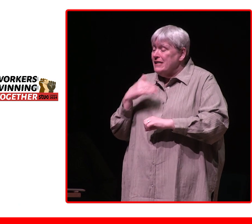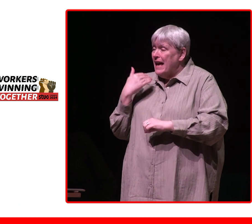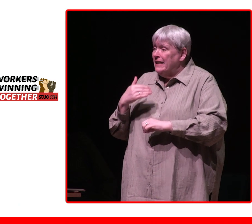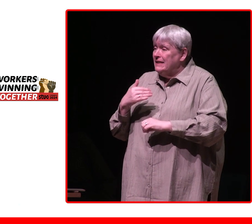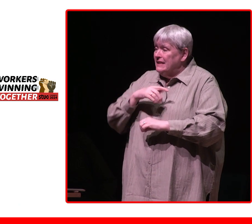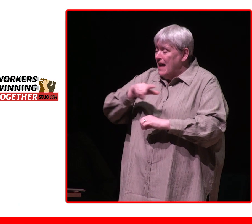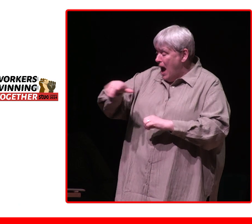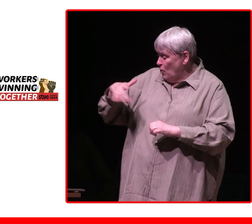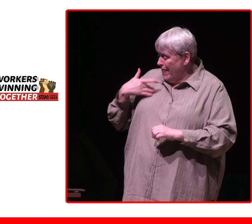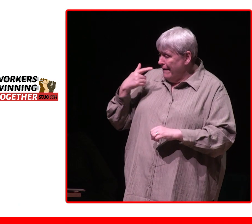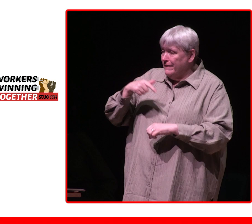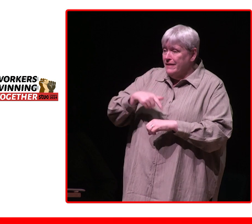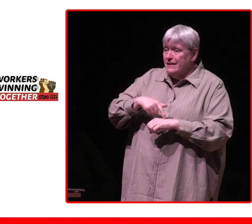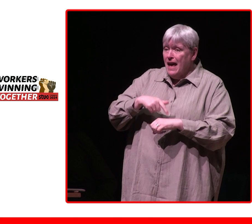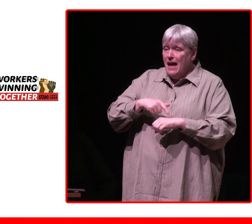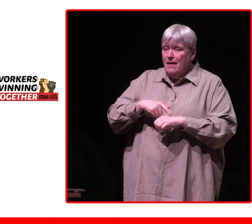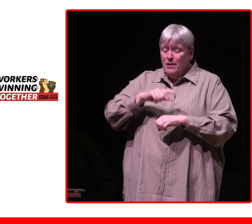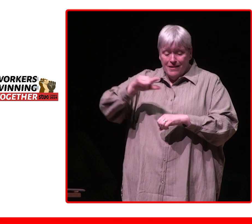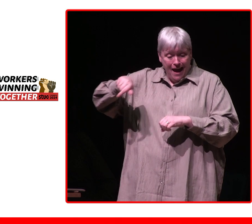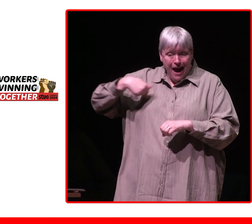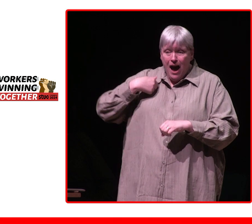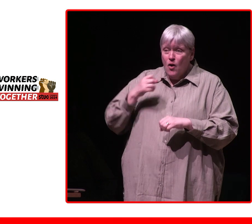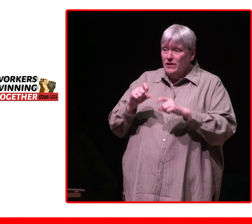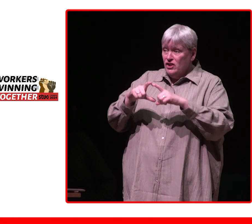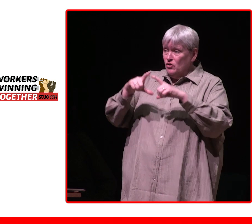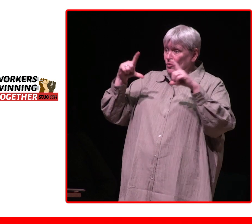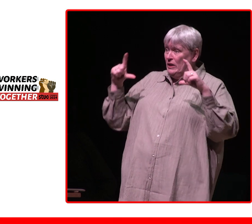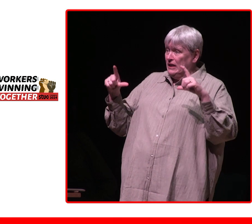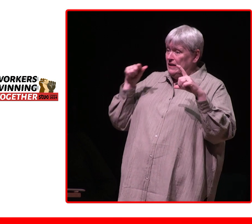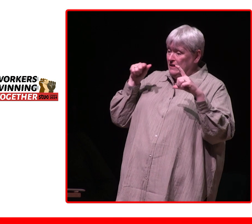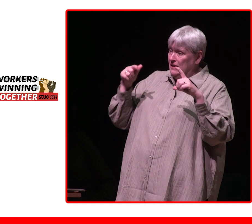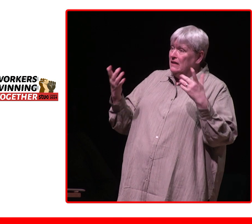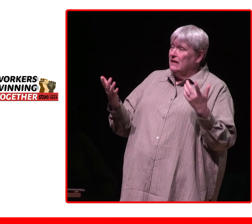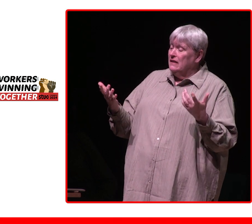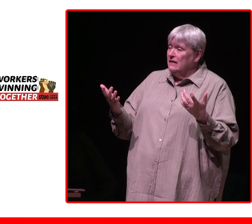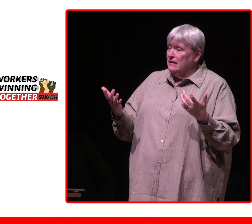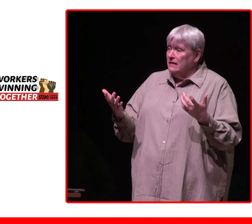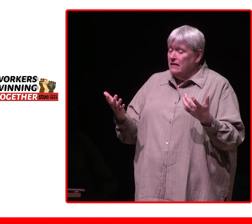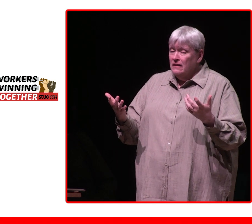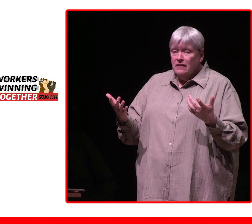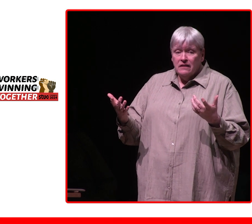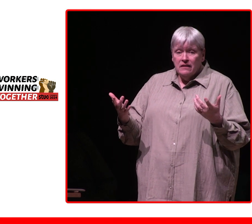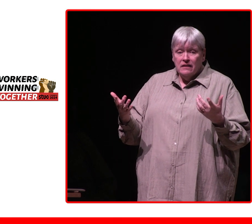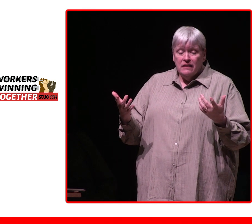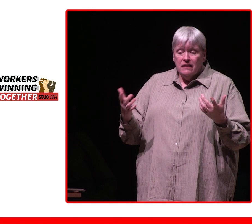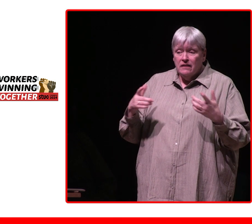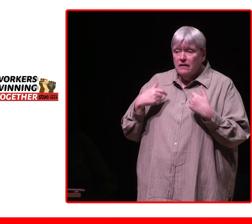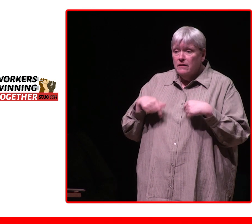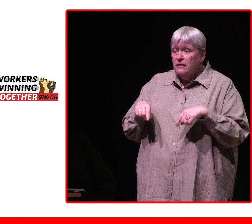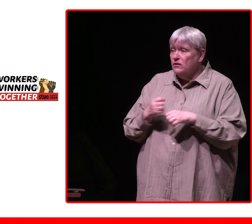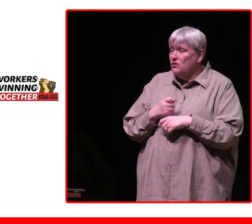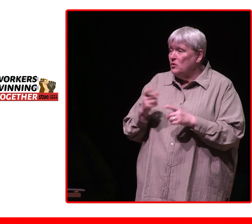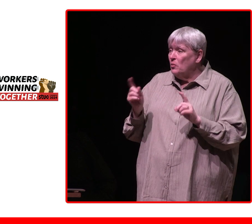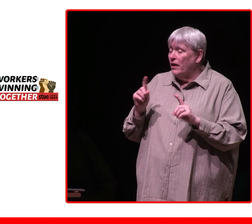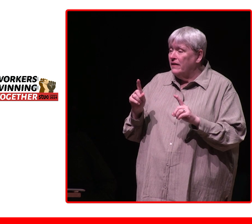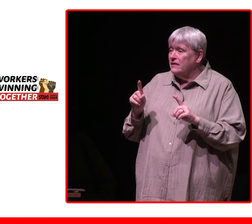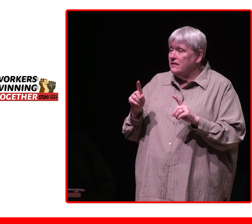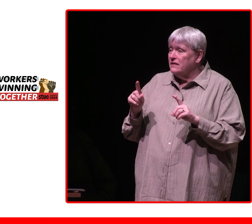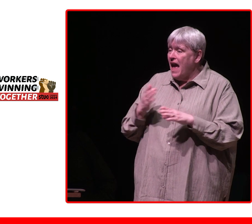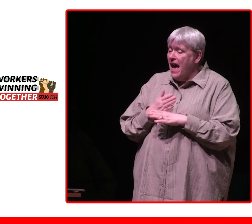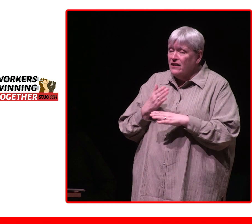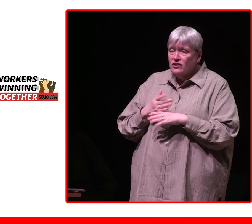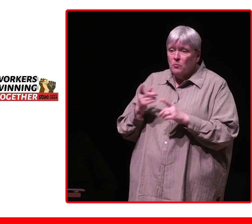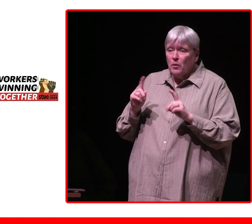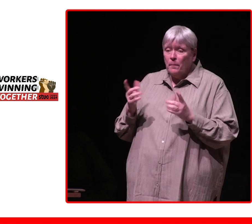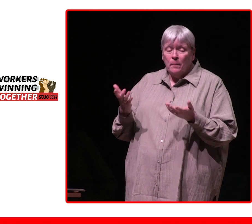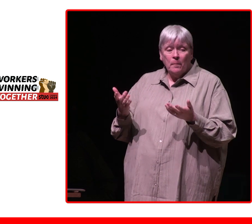our lifetime on our screens. So what should we do? What action can we